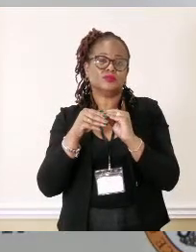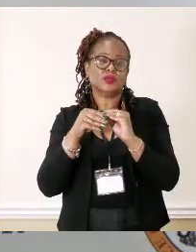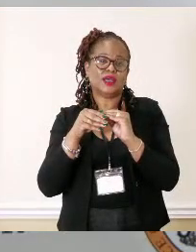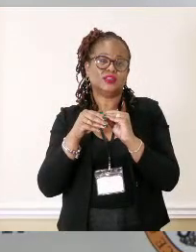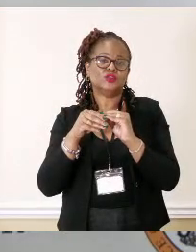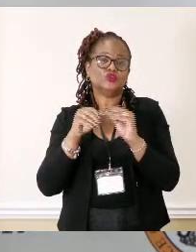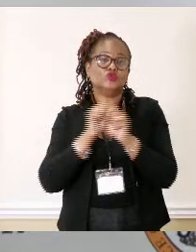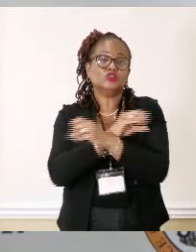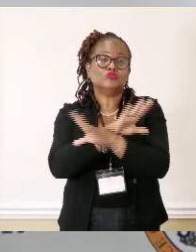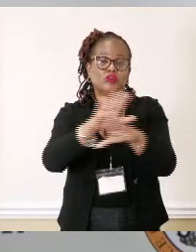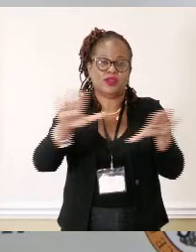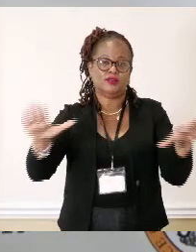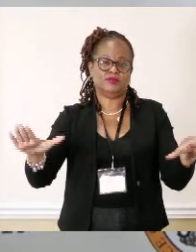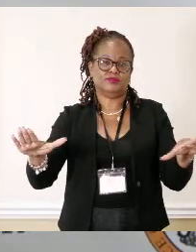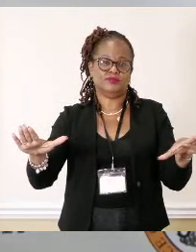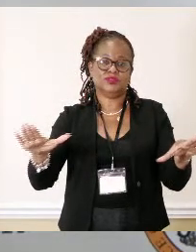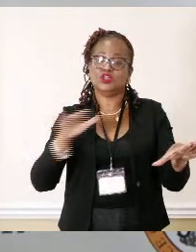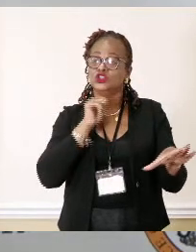travel.